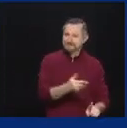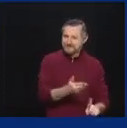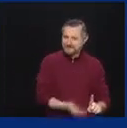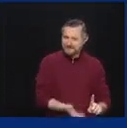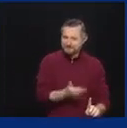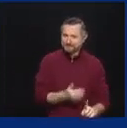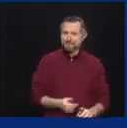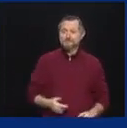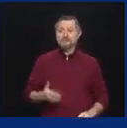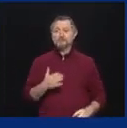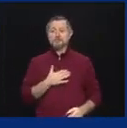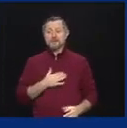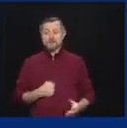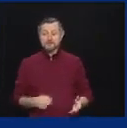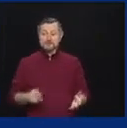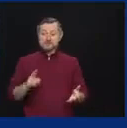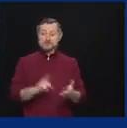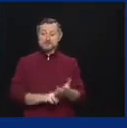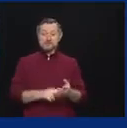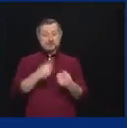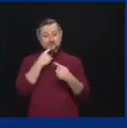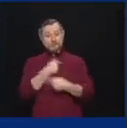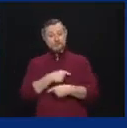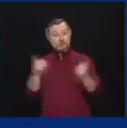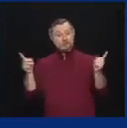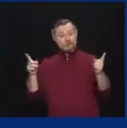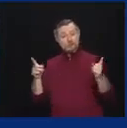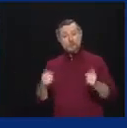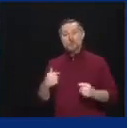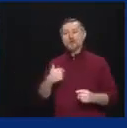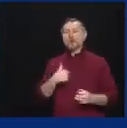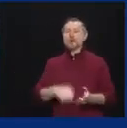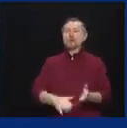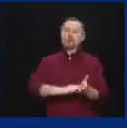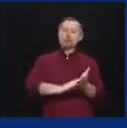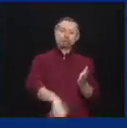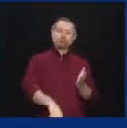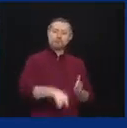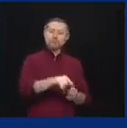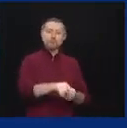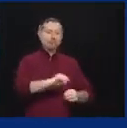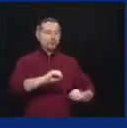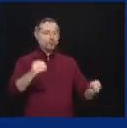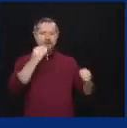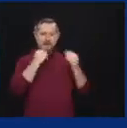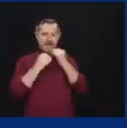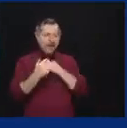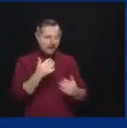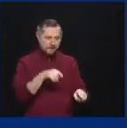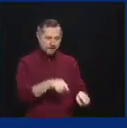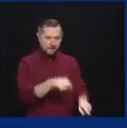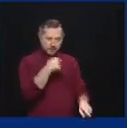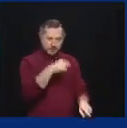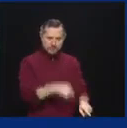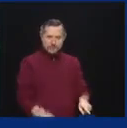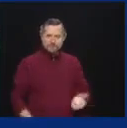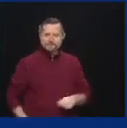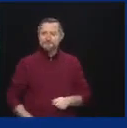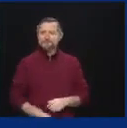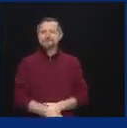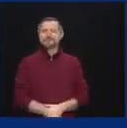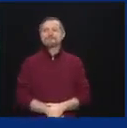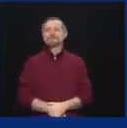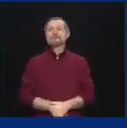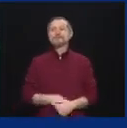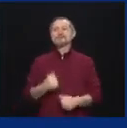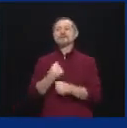my proclamation, I do fully release him from his captivity and save our